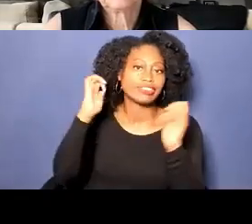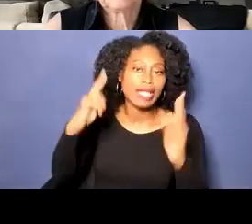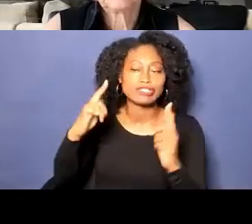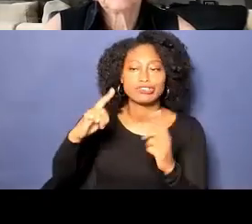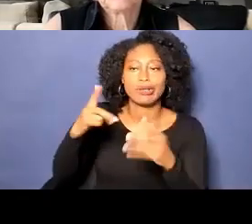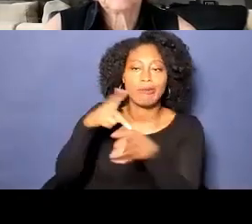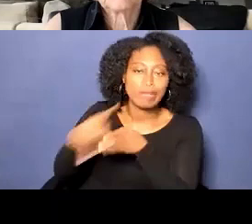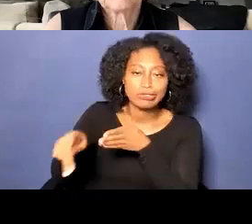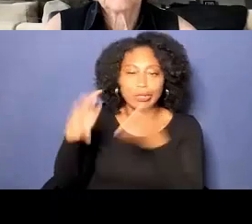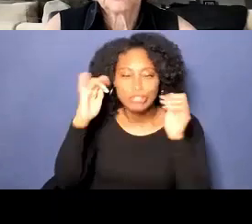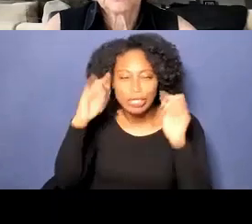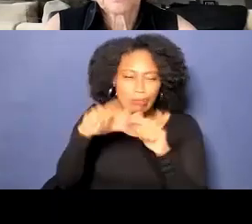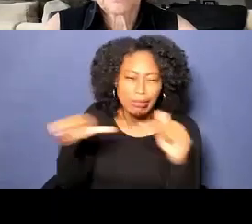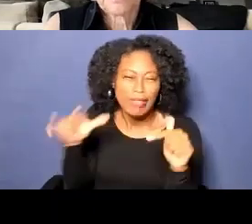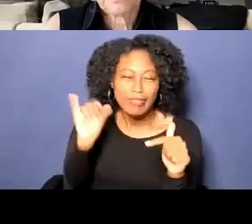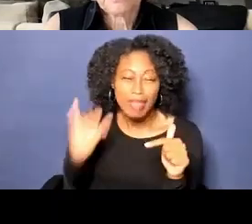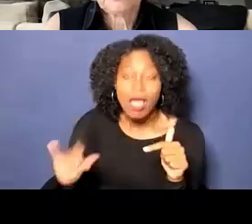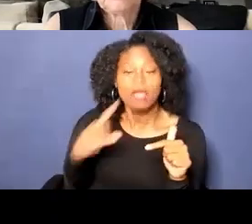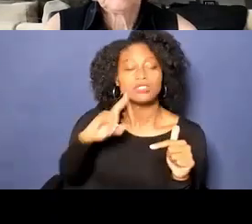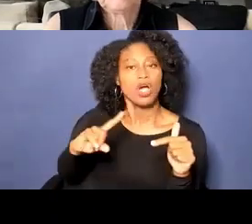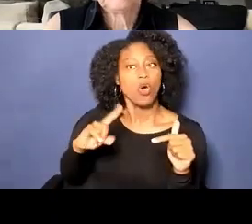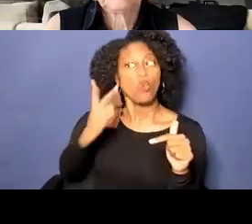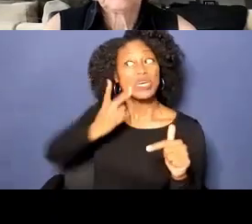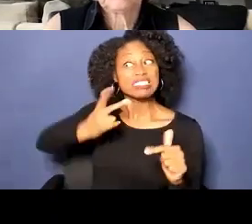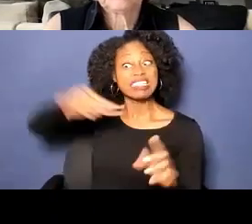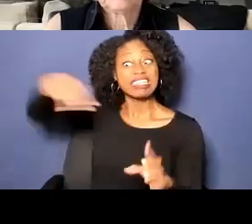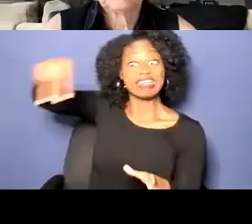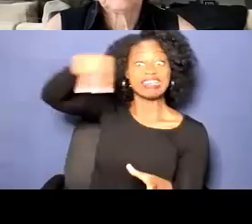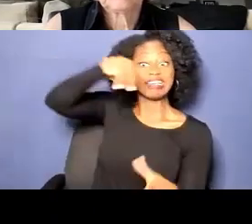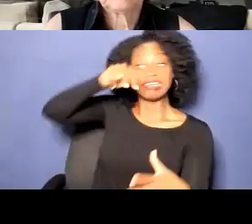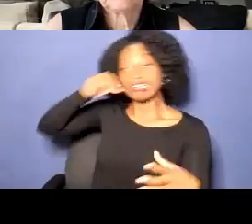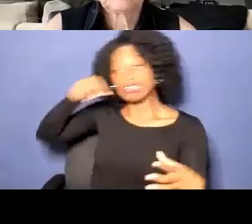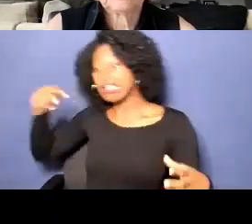have questions, you just send an